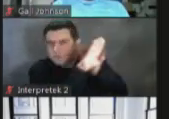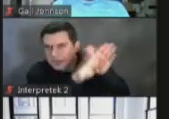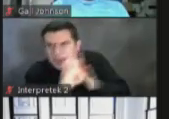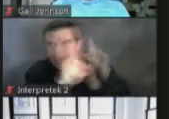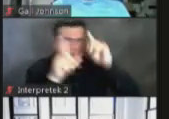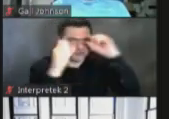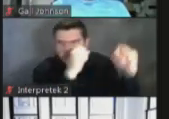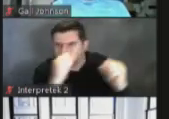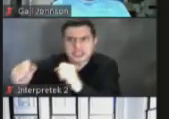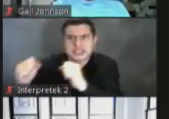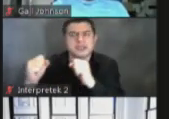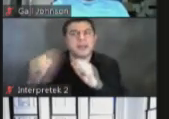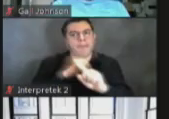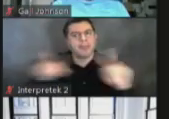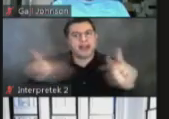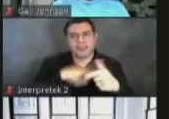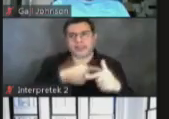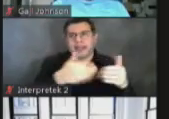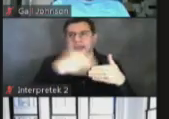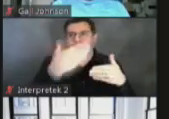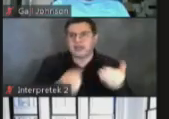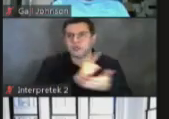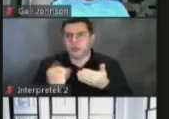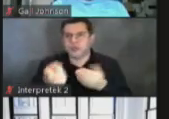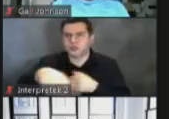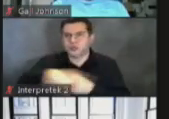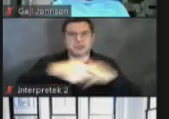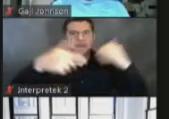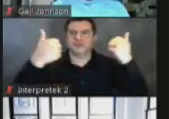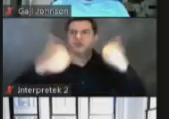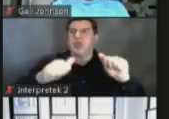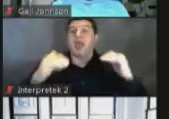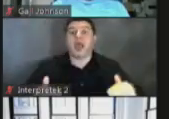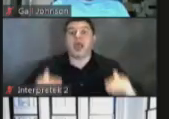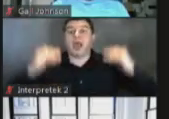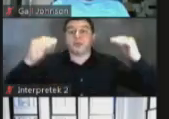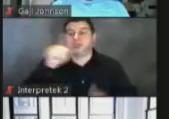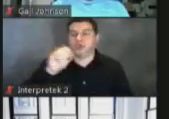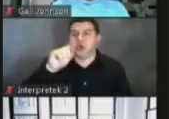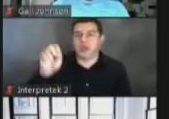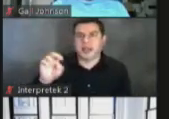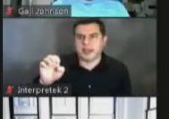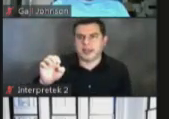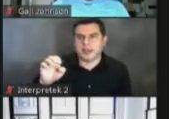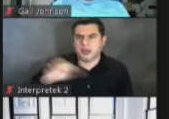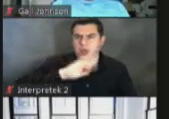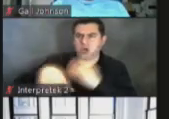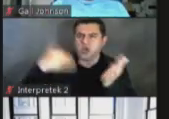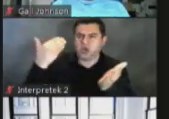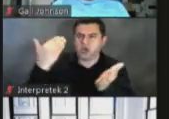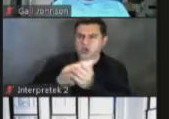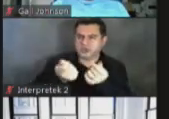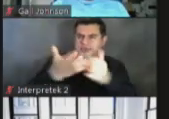upzone all residential properties in the city. That singular obsession has eclipsed useful discussion and become